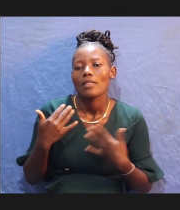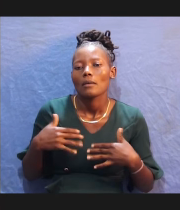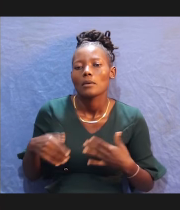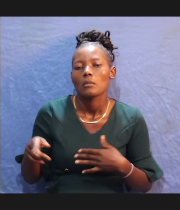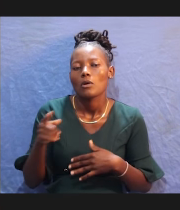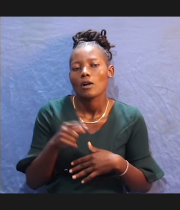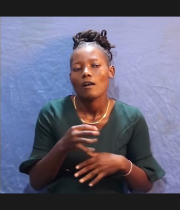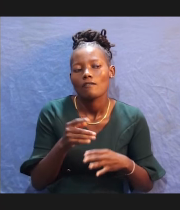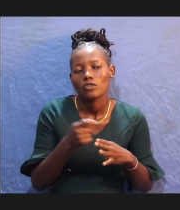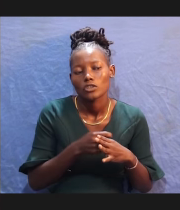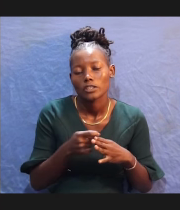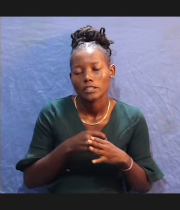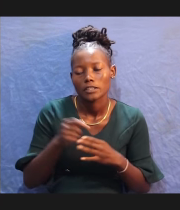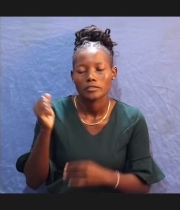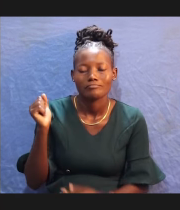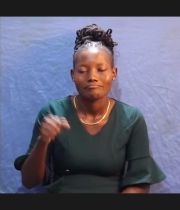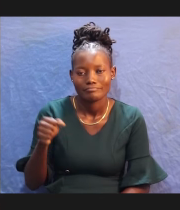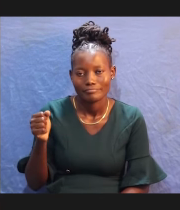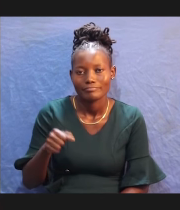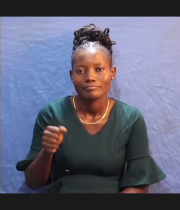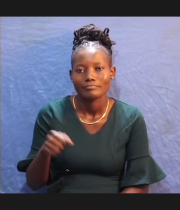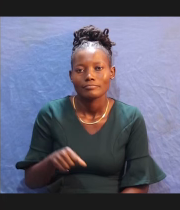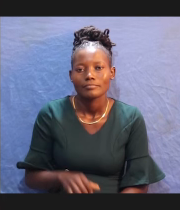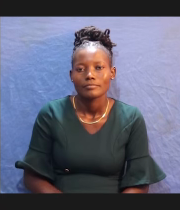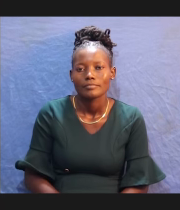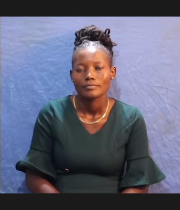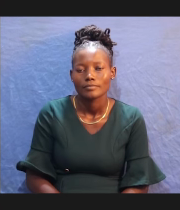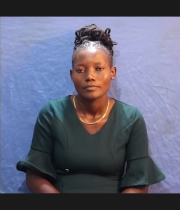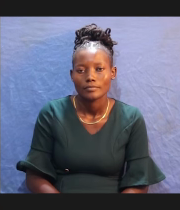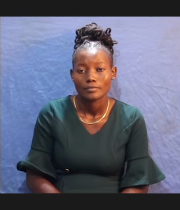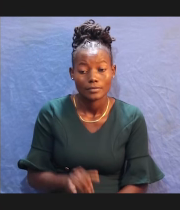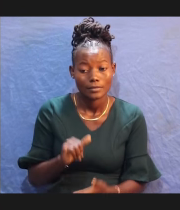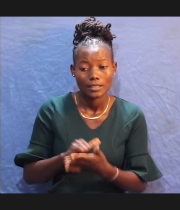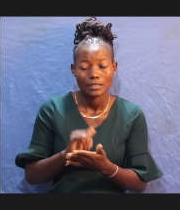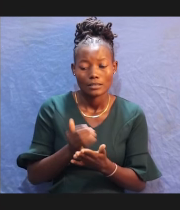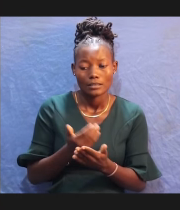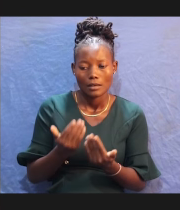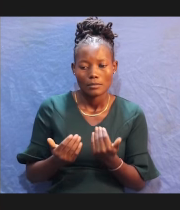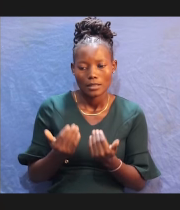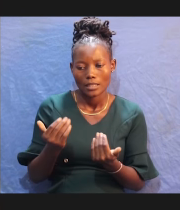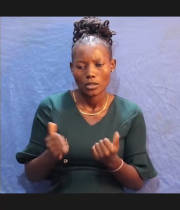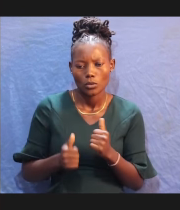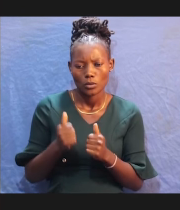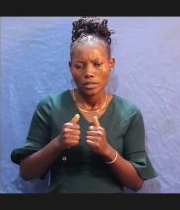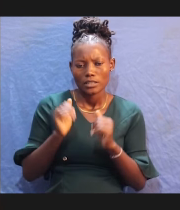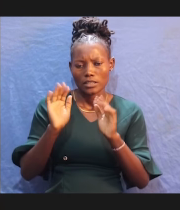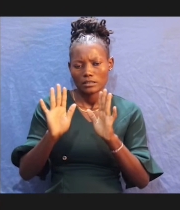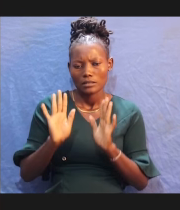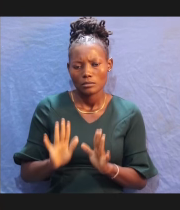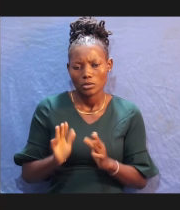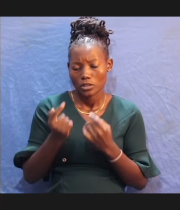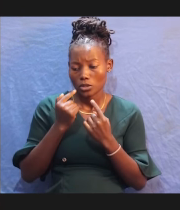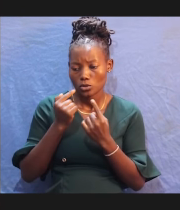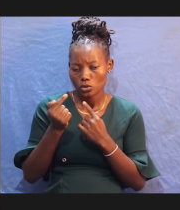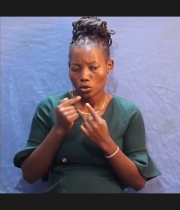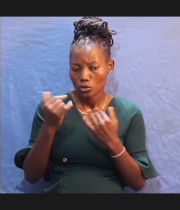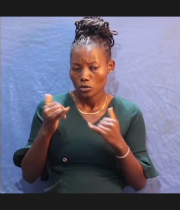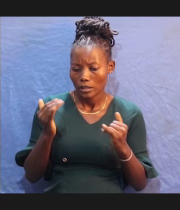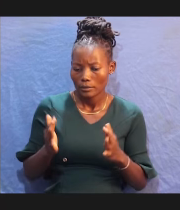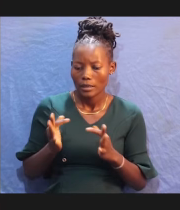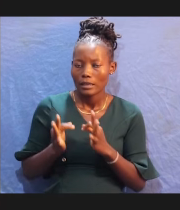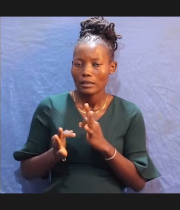trainings? Yes. Yeah, that is also something that you can do, but it is also very important to talk to them. And if you